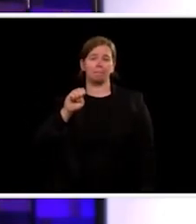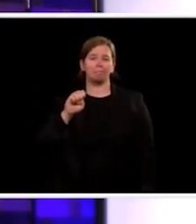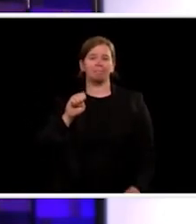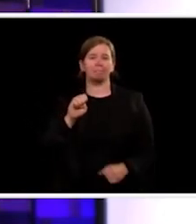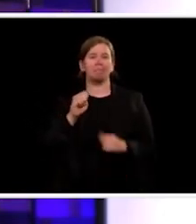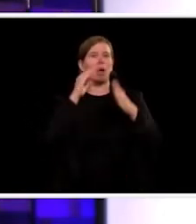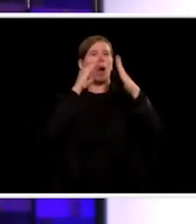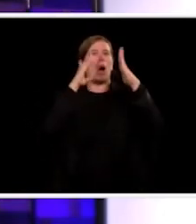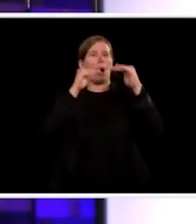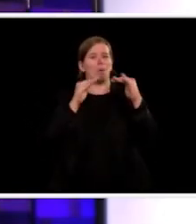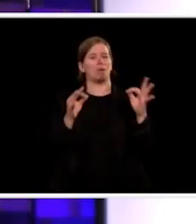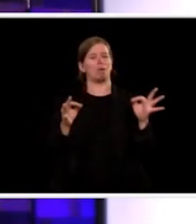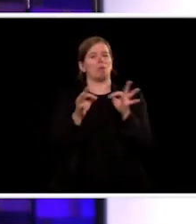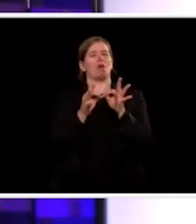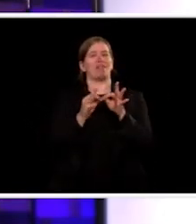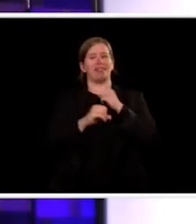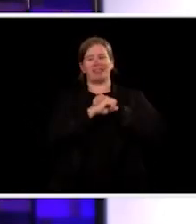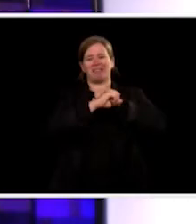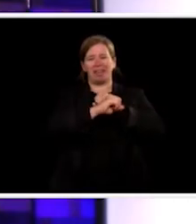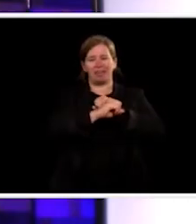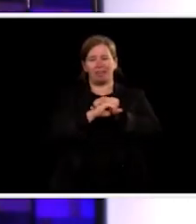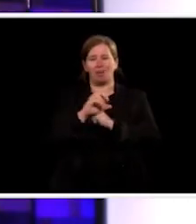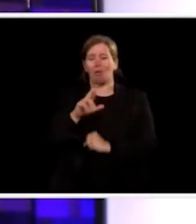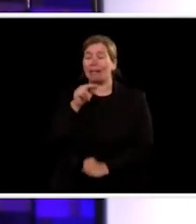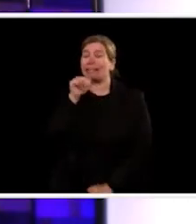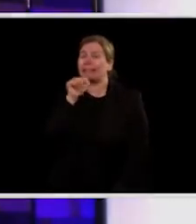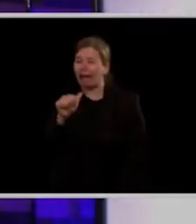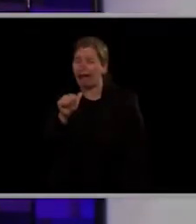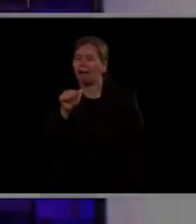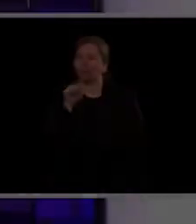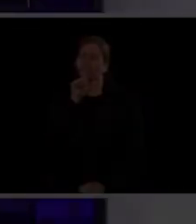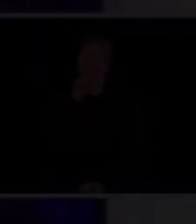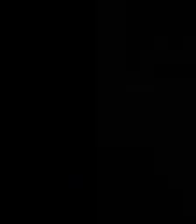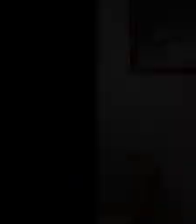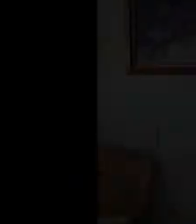Hope is worth defending, or it's not really hope.